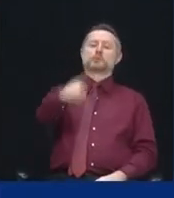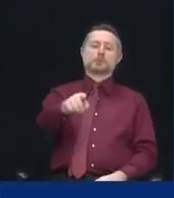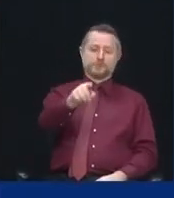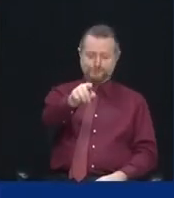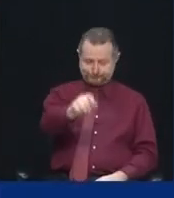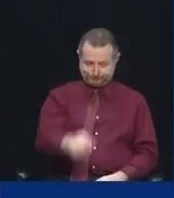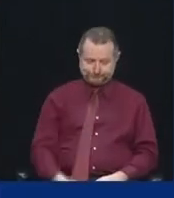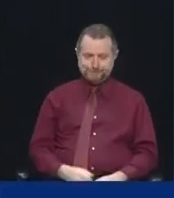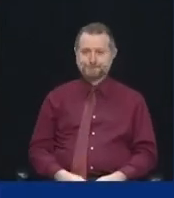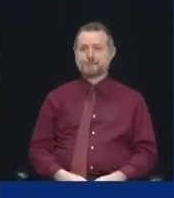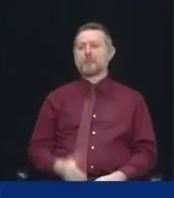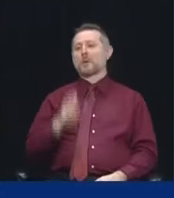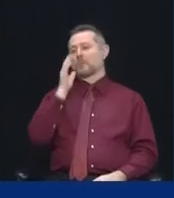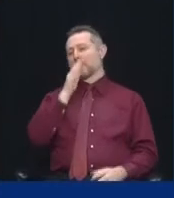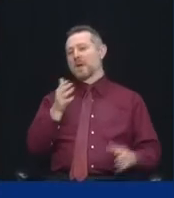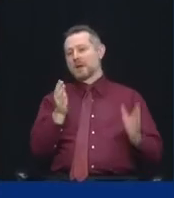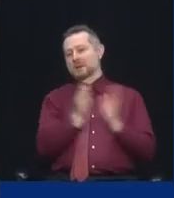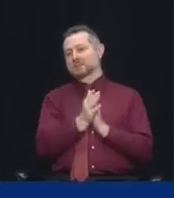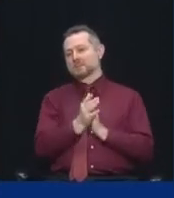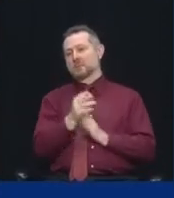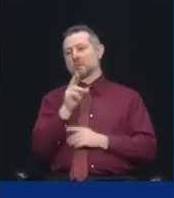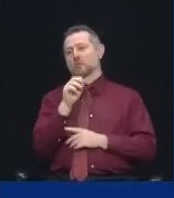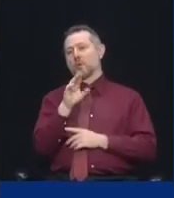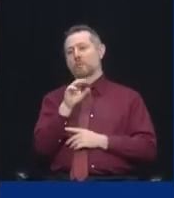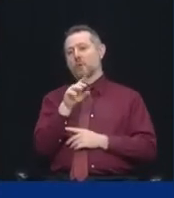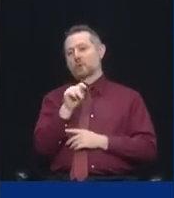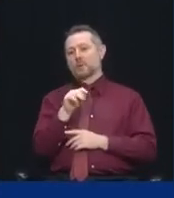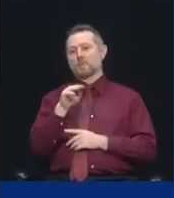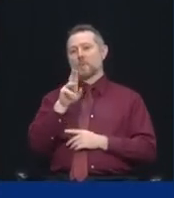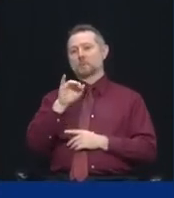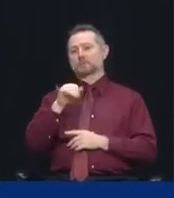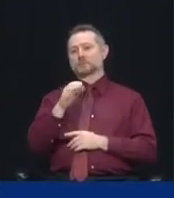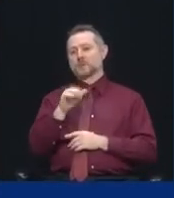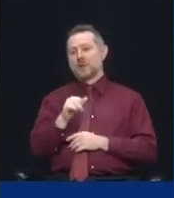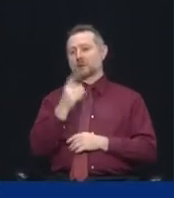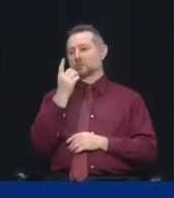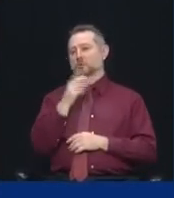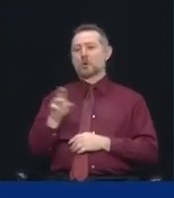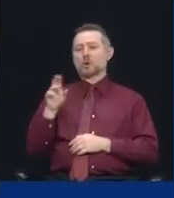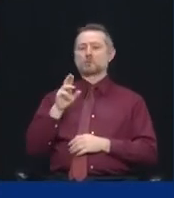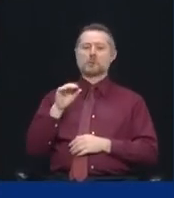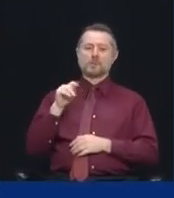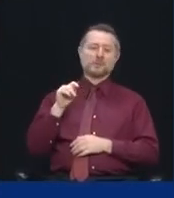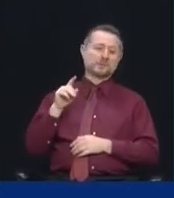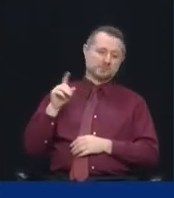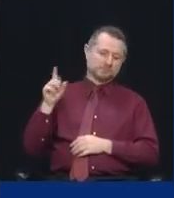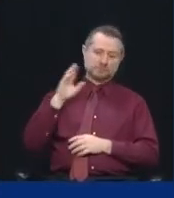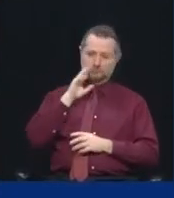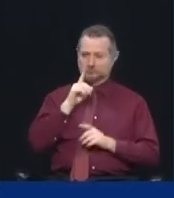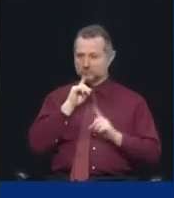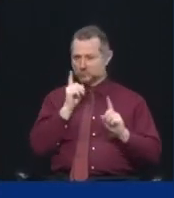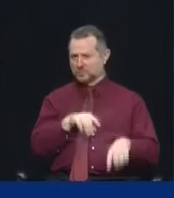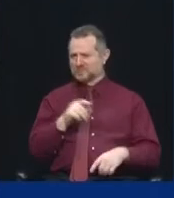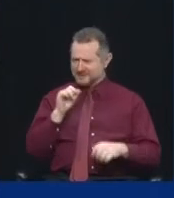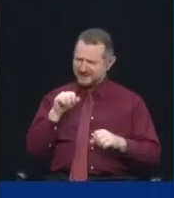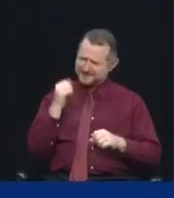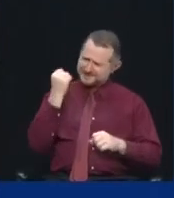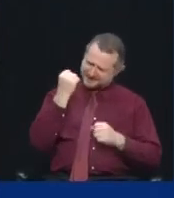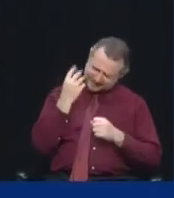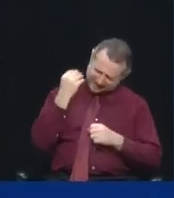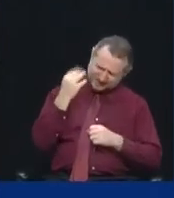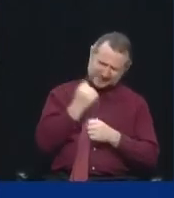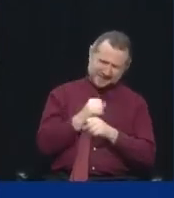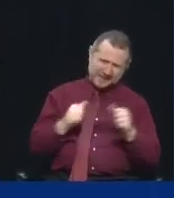ask Robert Mejica and Dr. Zucker to respond. Let me just say, outdoors is safer than